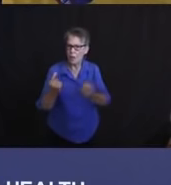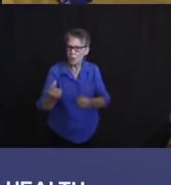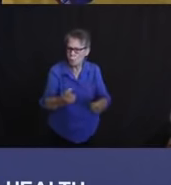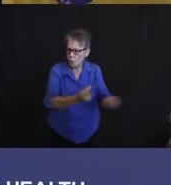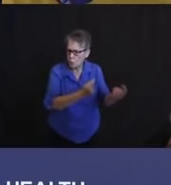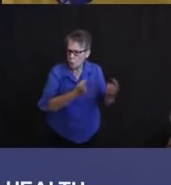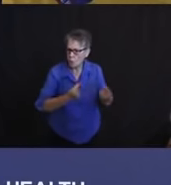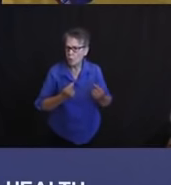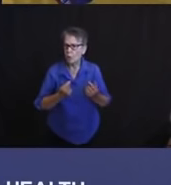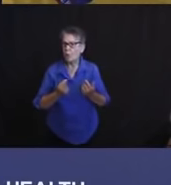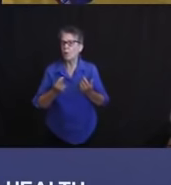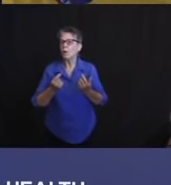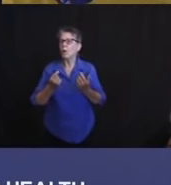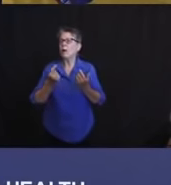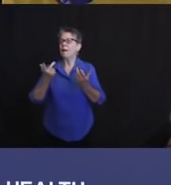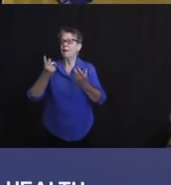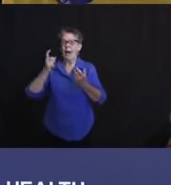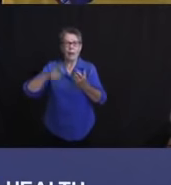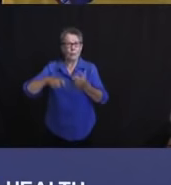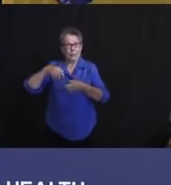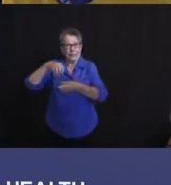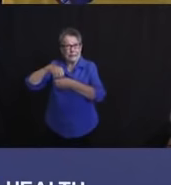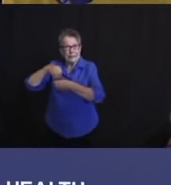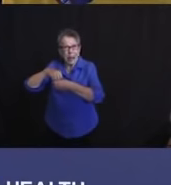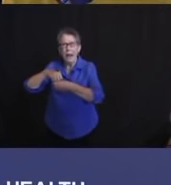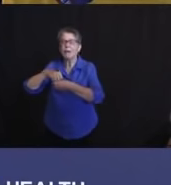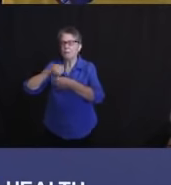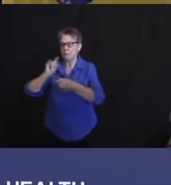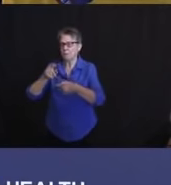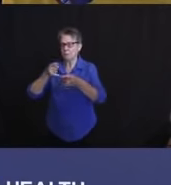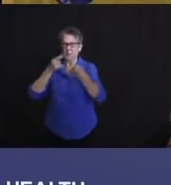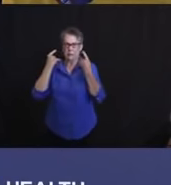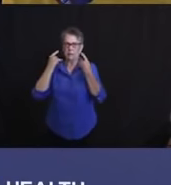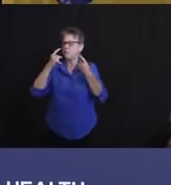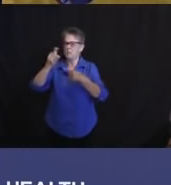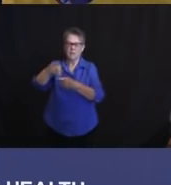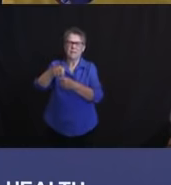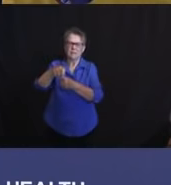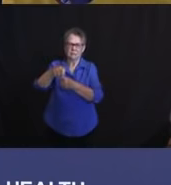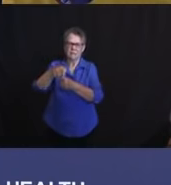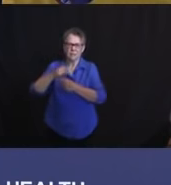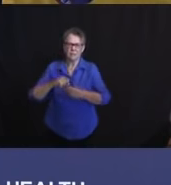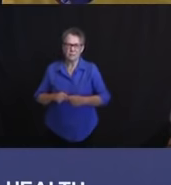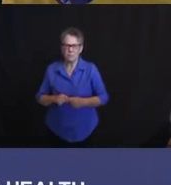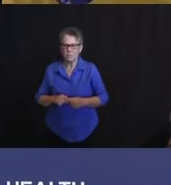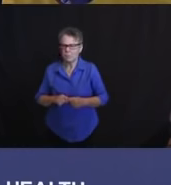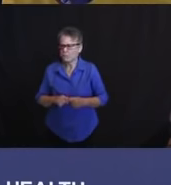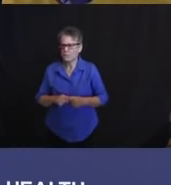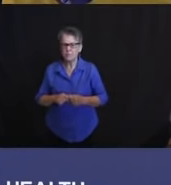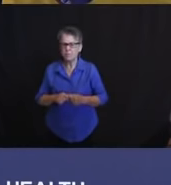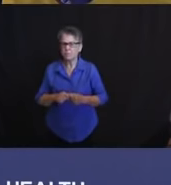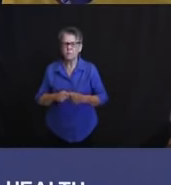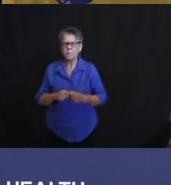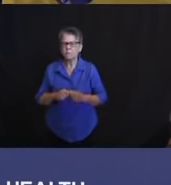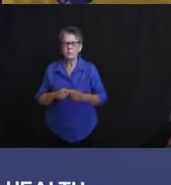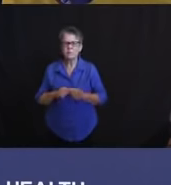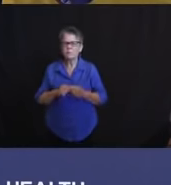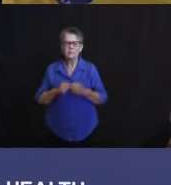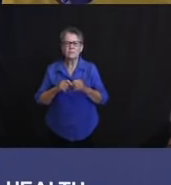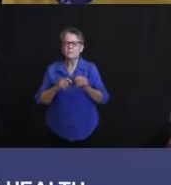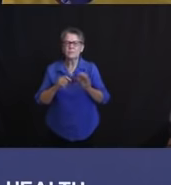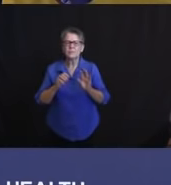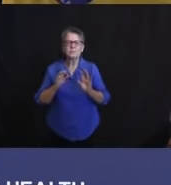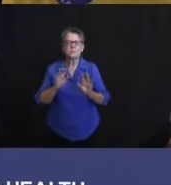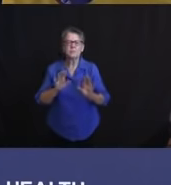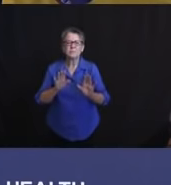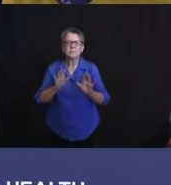We just don't see it at the same level of concern as indoor dining. I